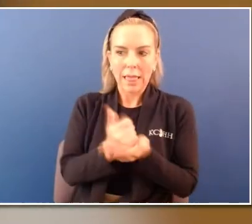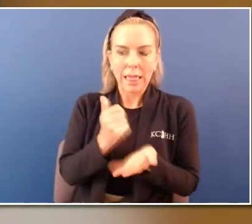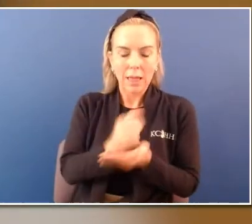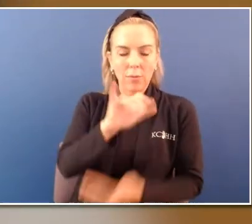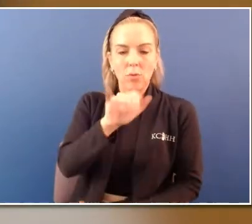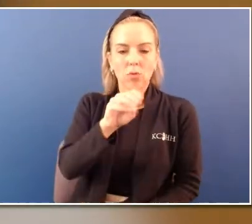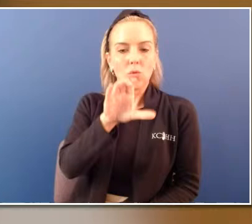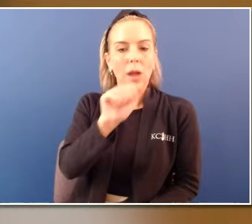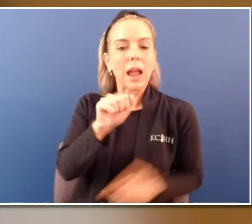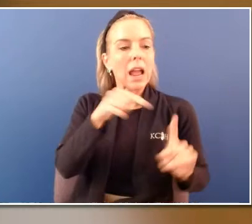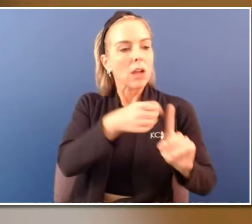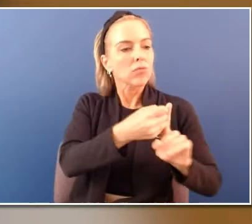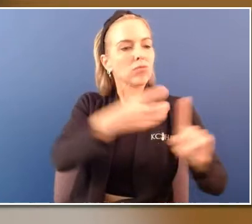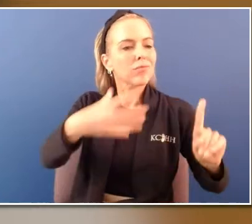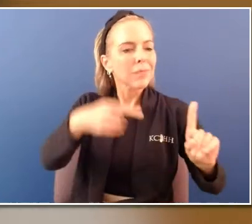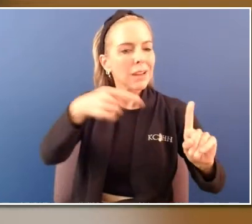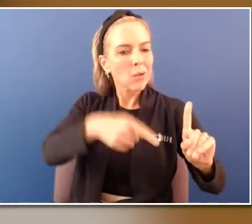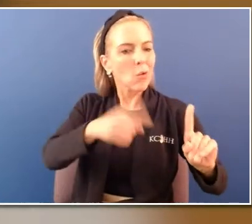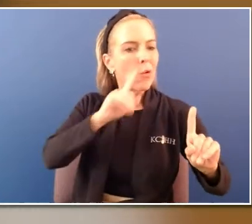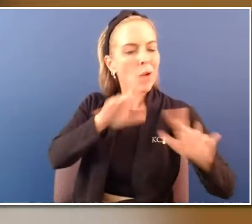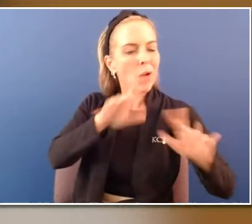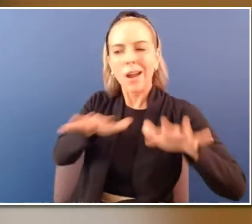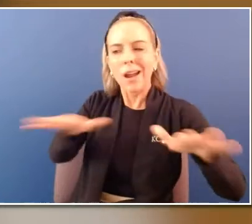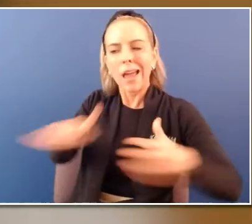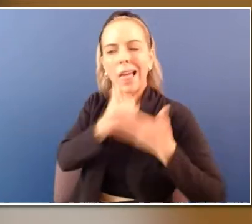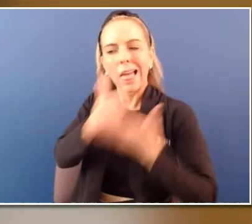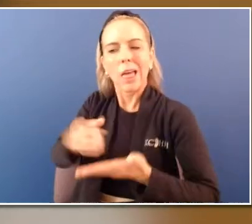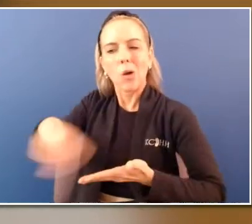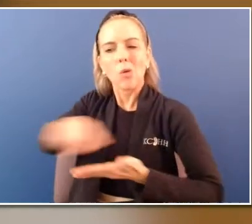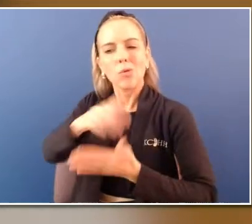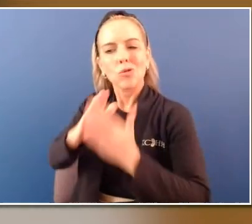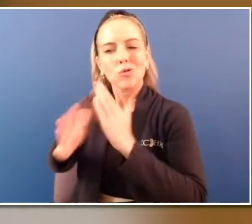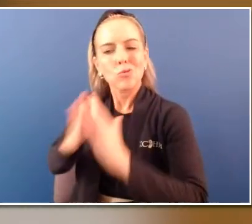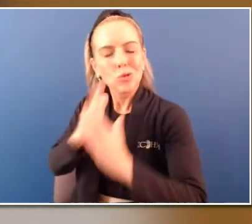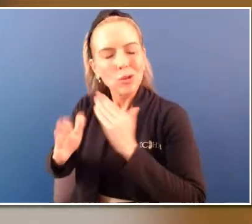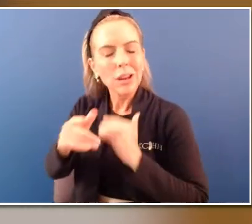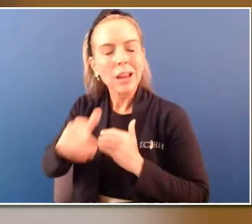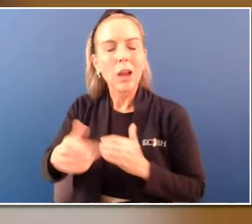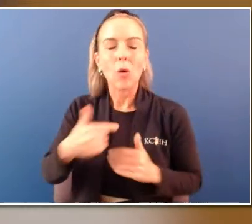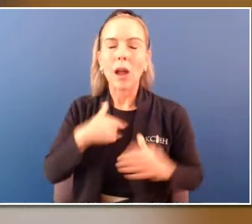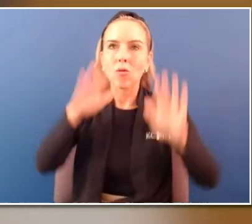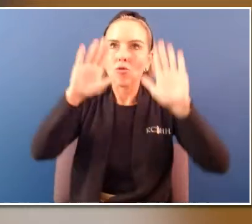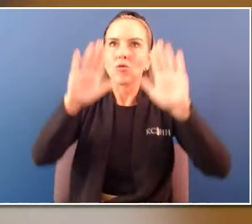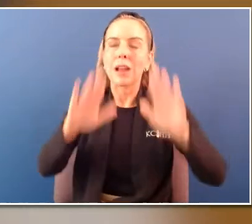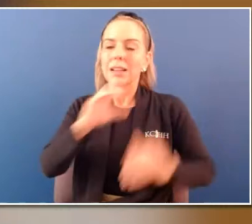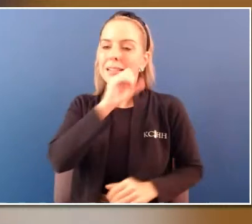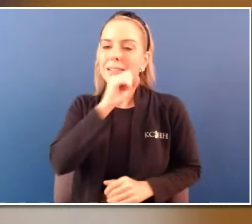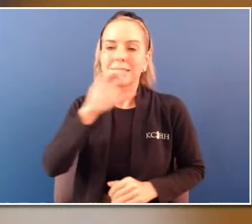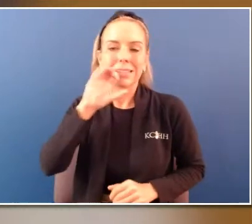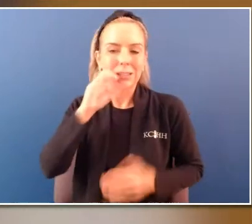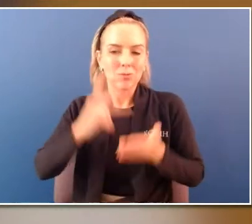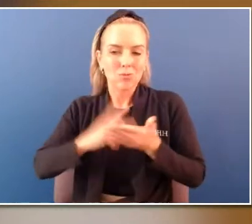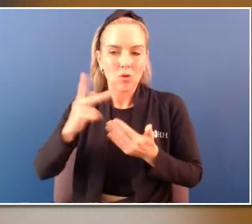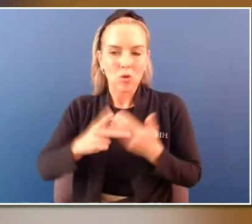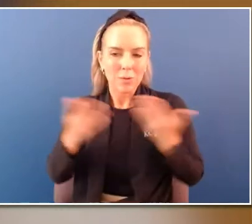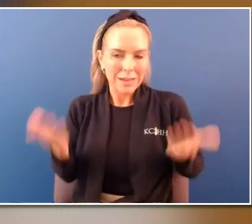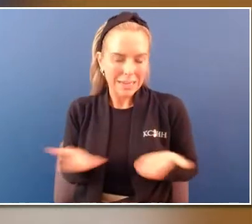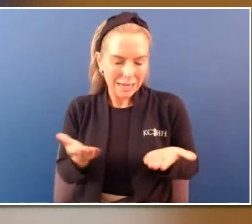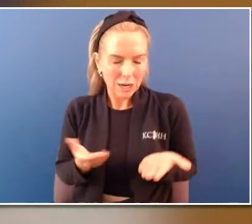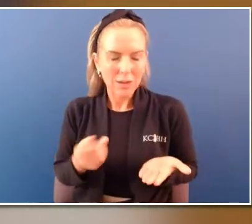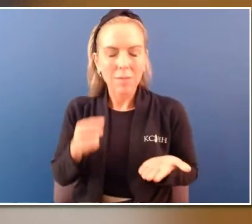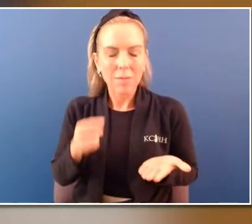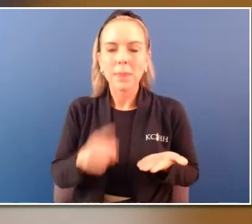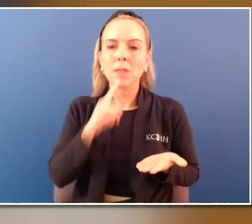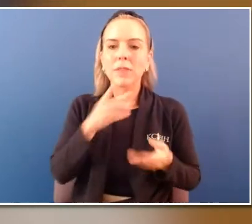do so much for our community. We have a tremendous senior program started at the Y, which is going to be feeding